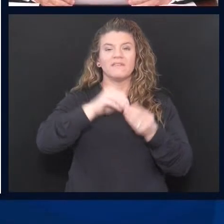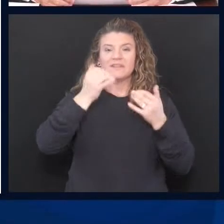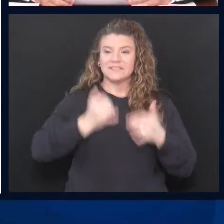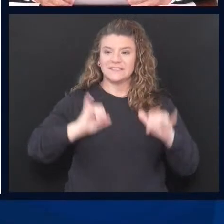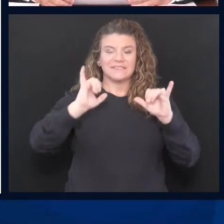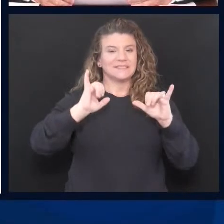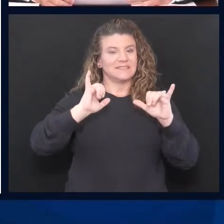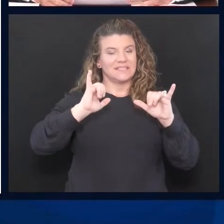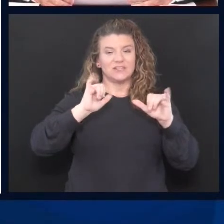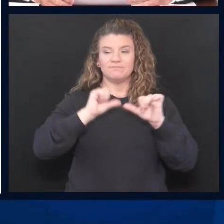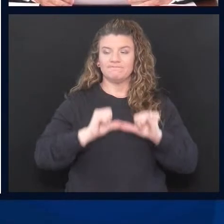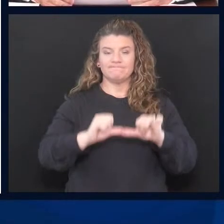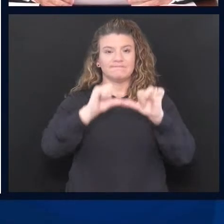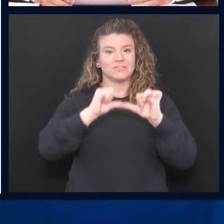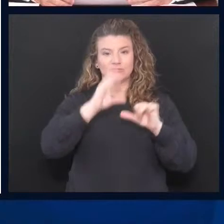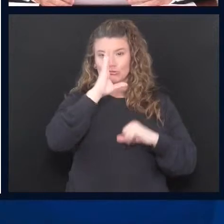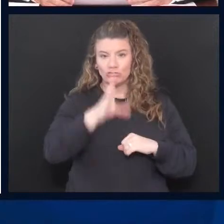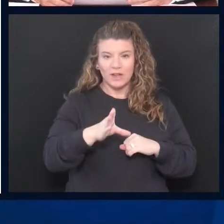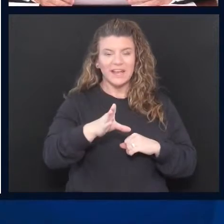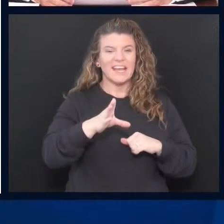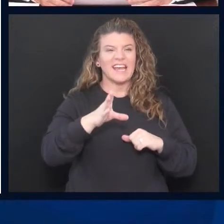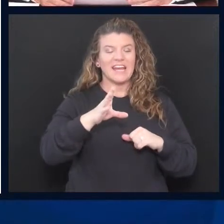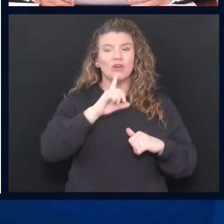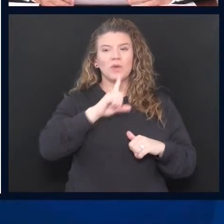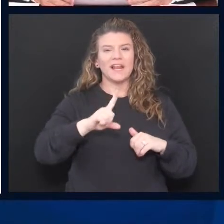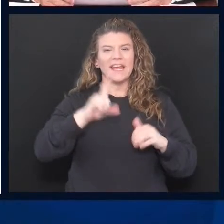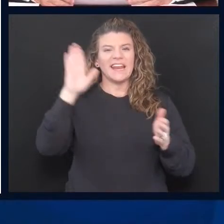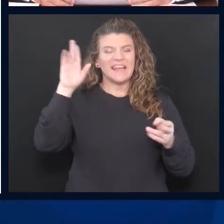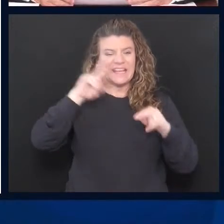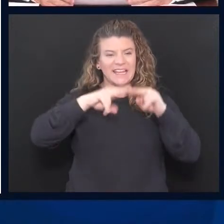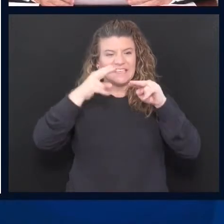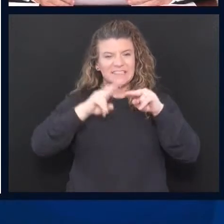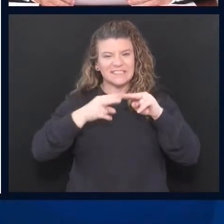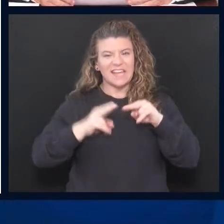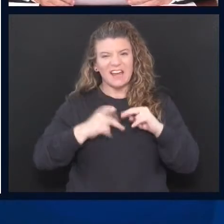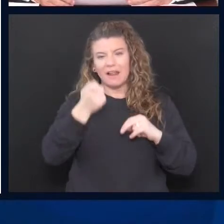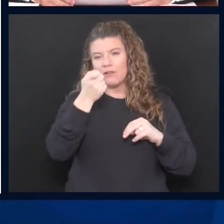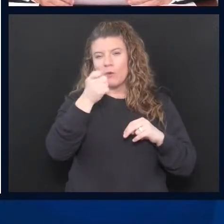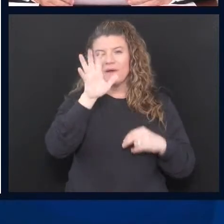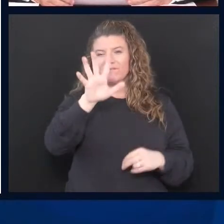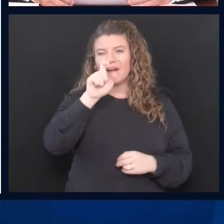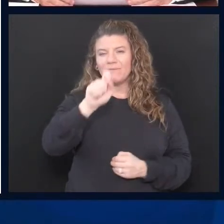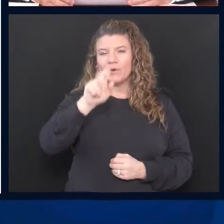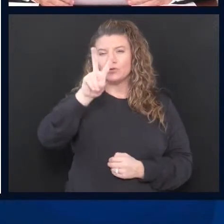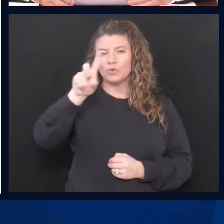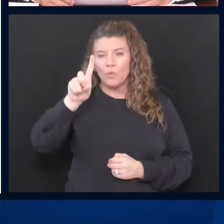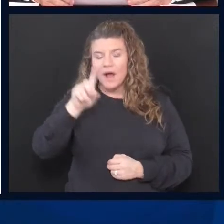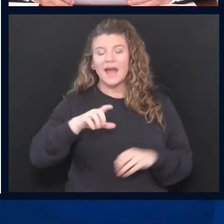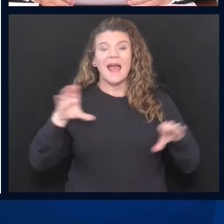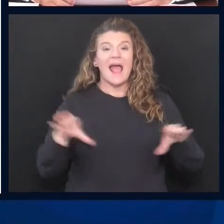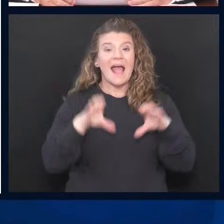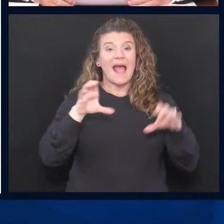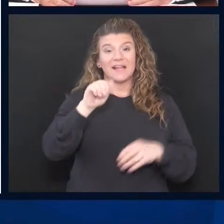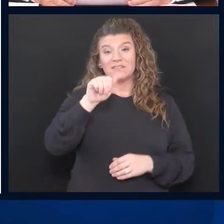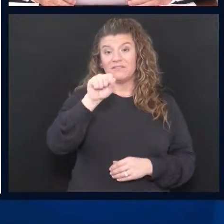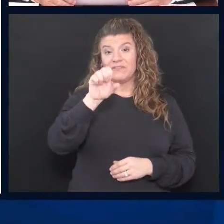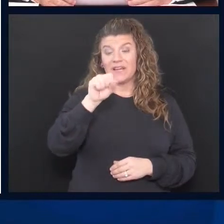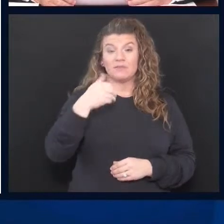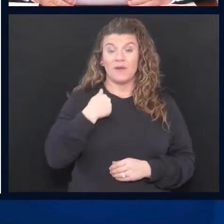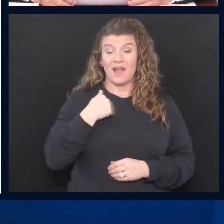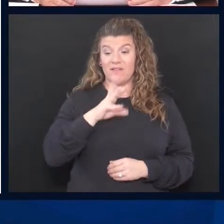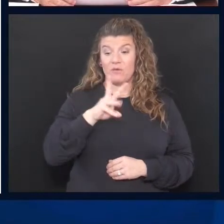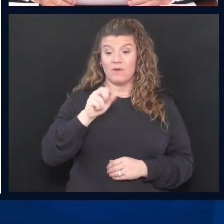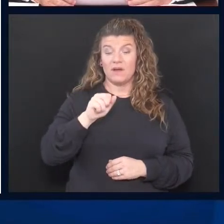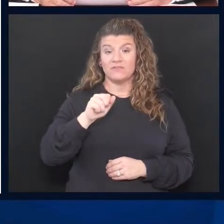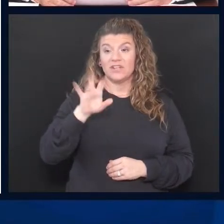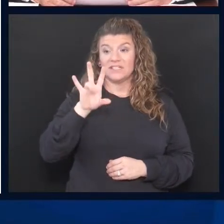still held steady. In fact, it eases down at 5.21. The number of active cases we have in West Virginia are